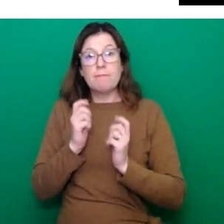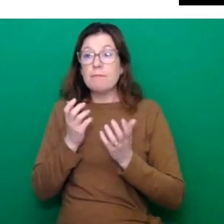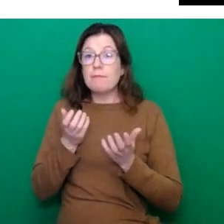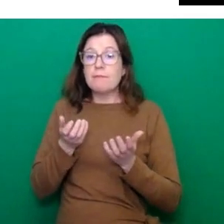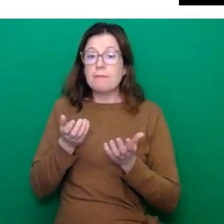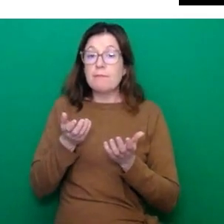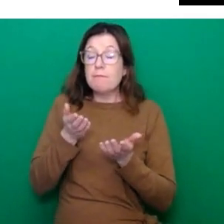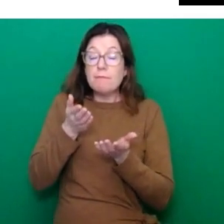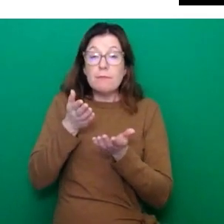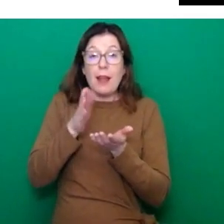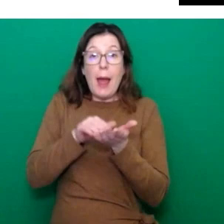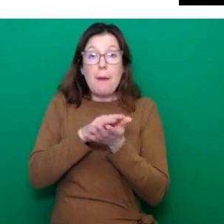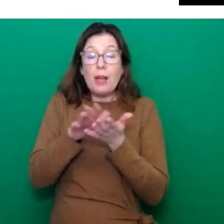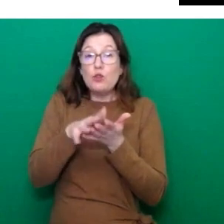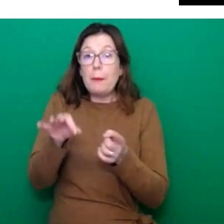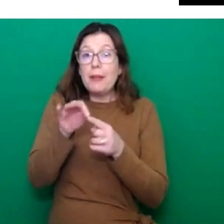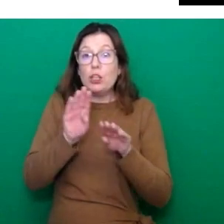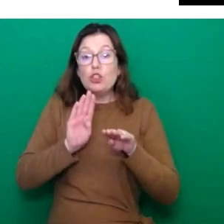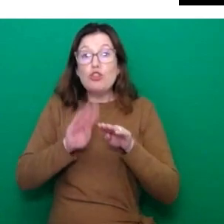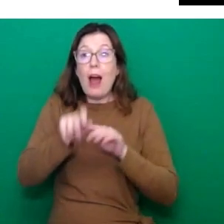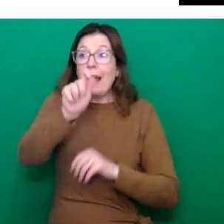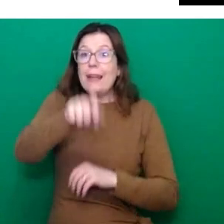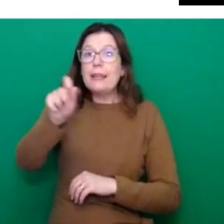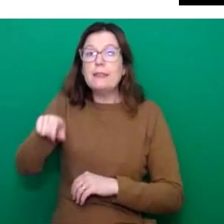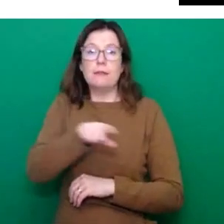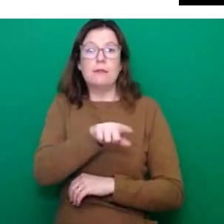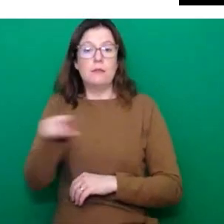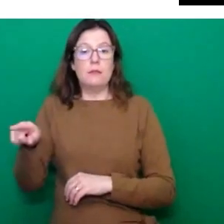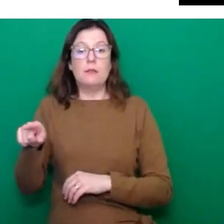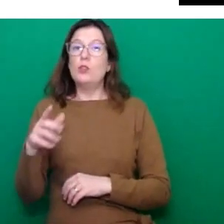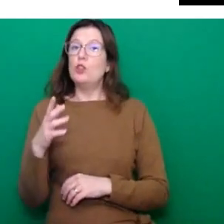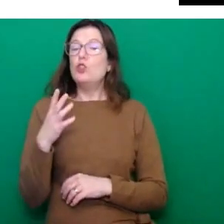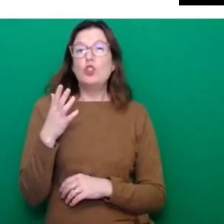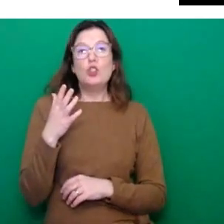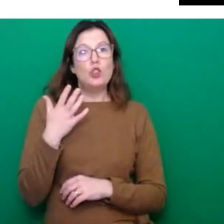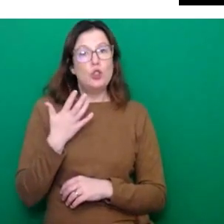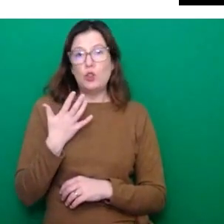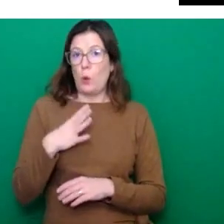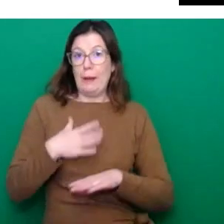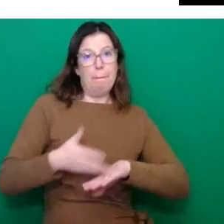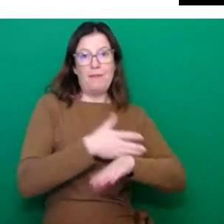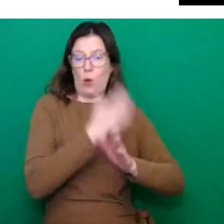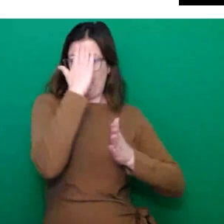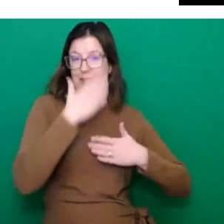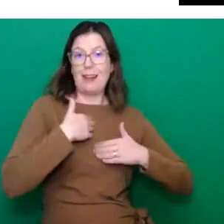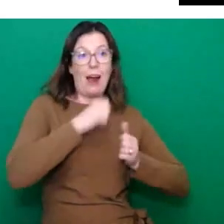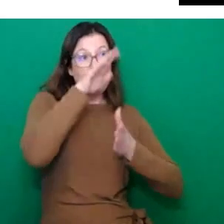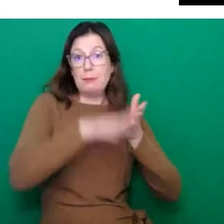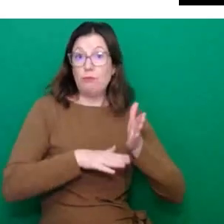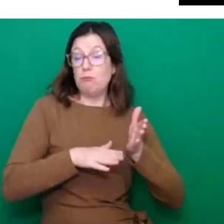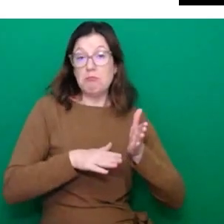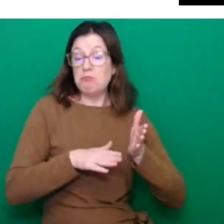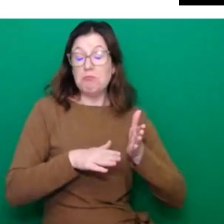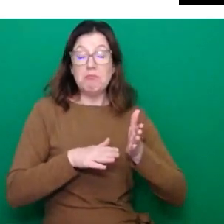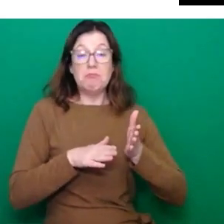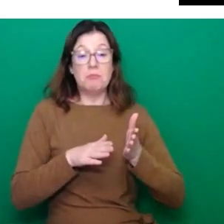outlined that MHWP trainees do not need to have completed any previous mental health experience,